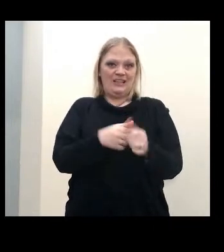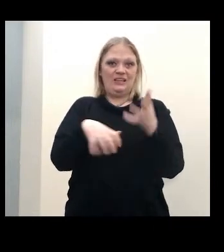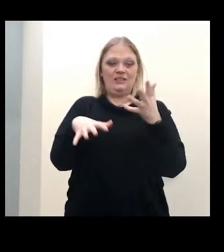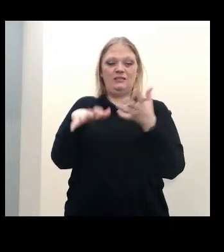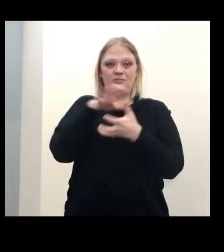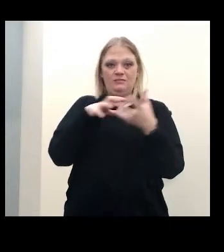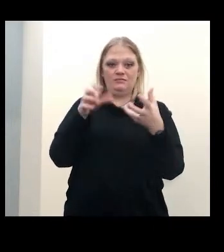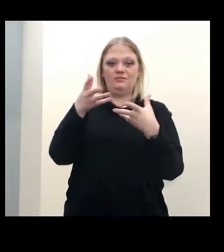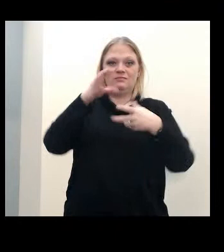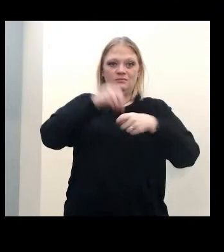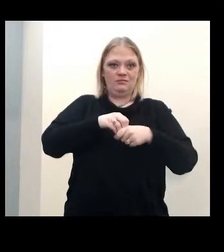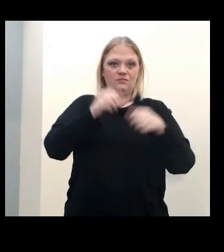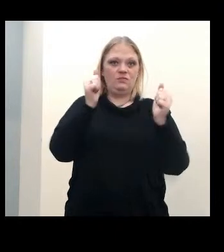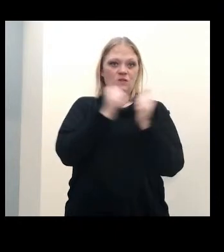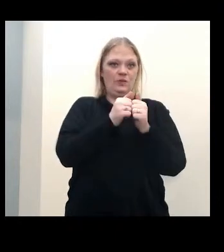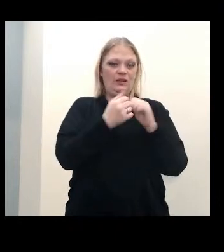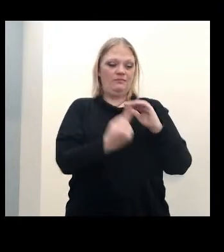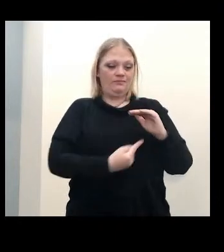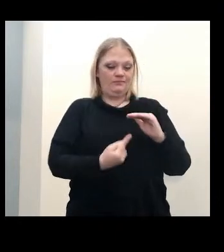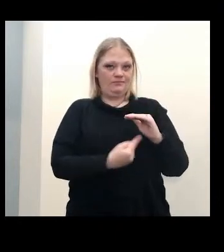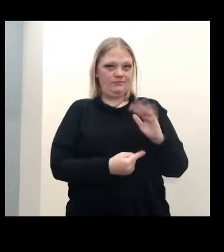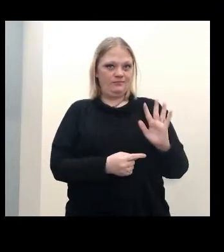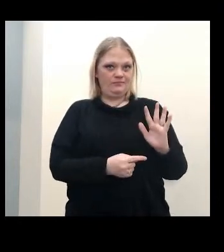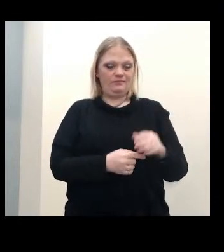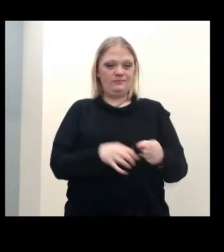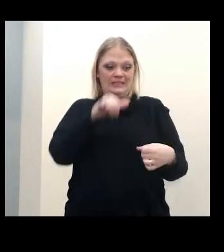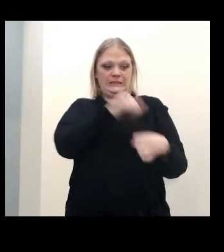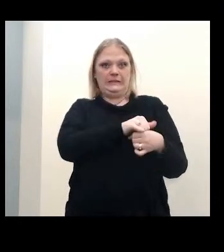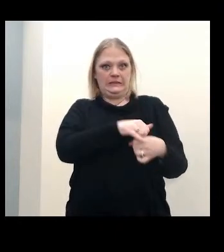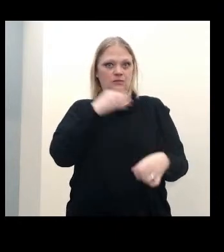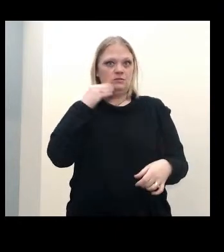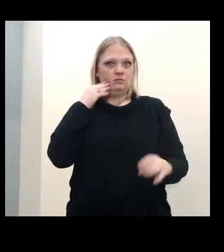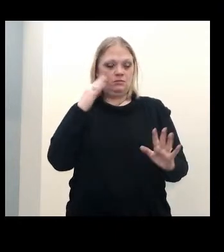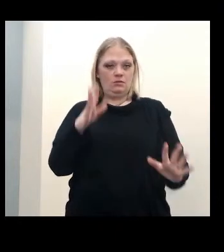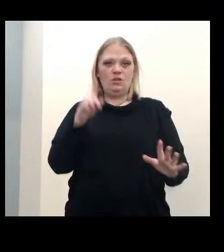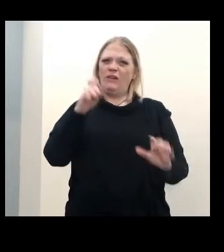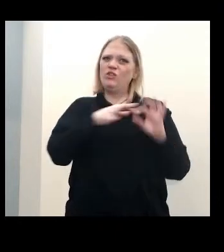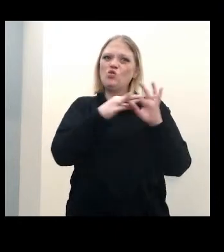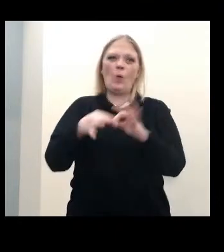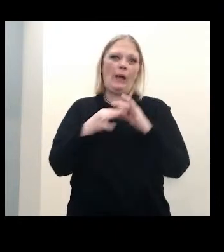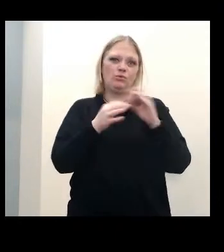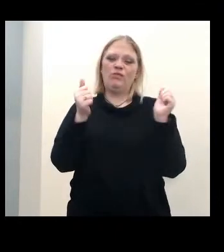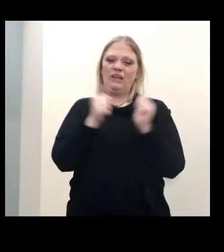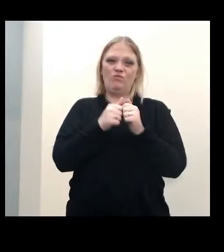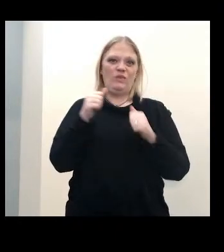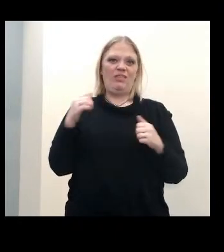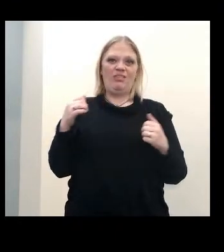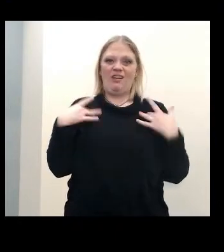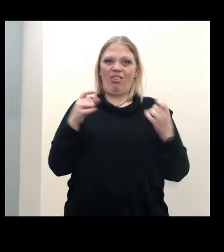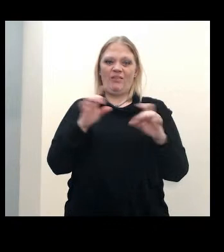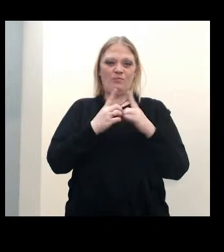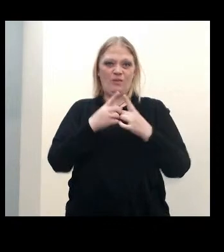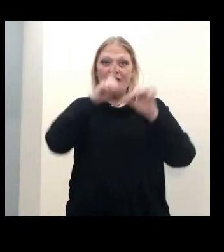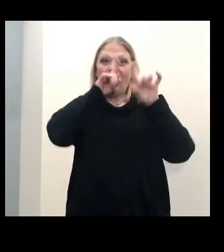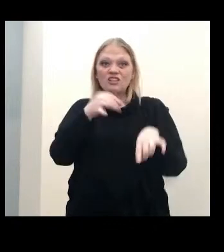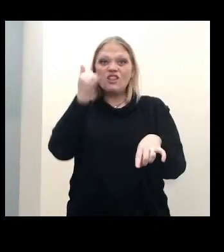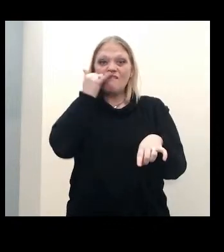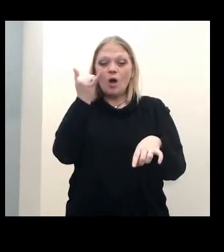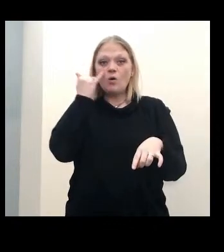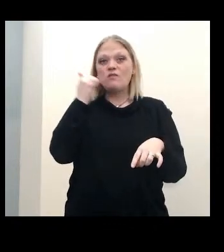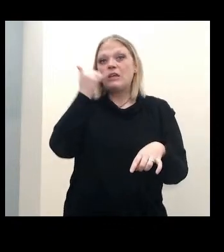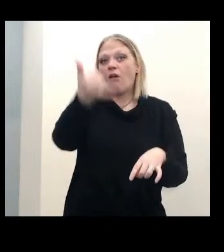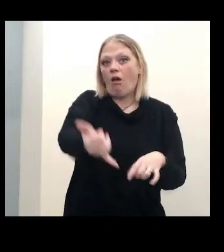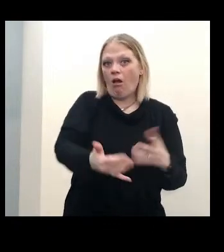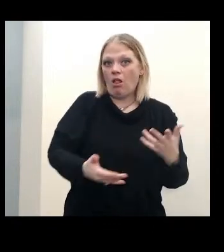need people in the community to cooperate with the Erie County Health Department and answer the phone when we call you,